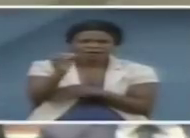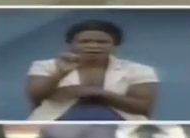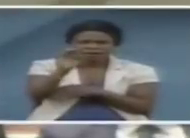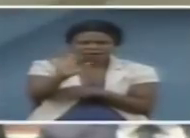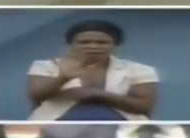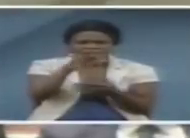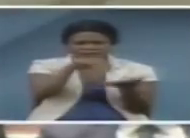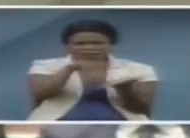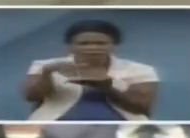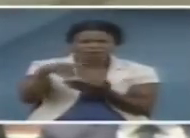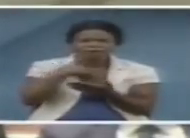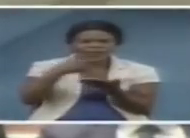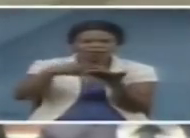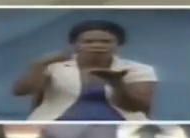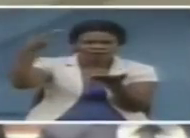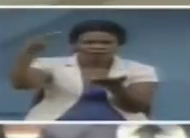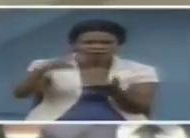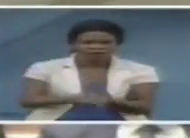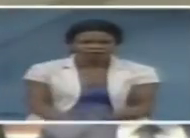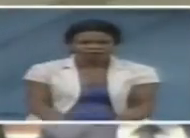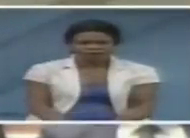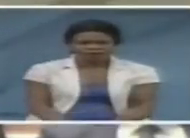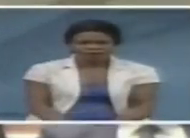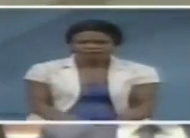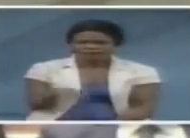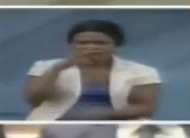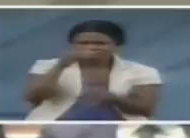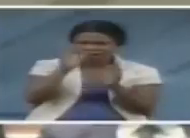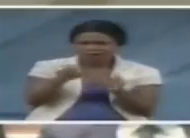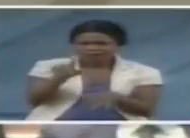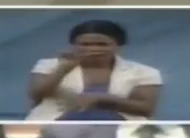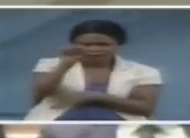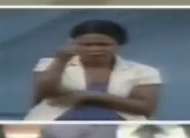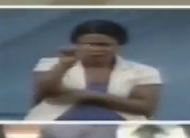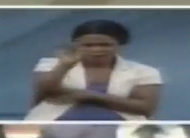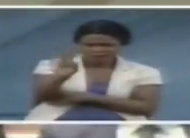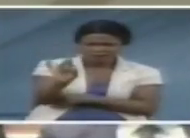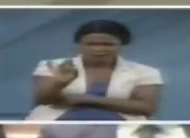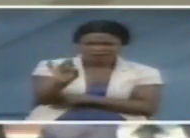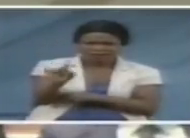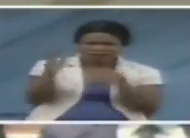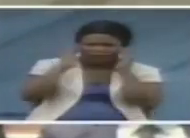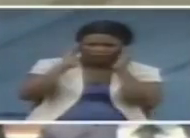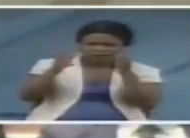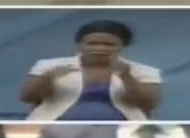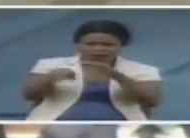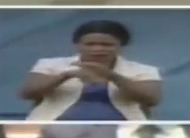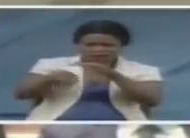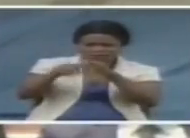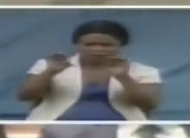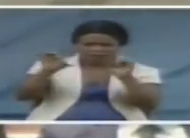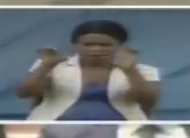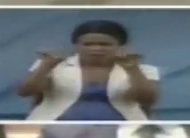far, 105 million has been raised. Mr. Speaker, in